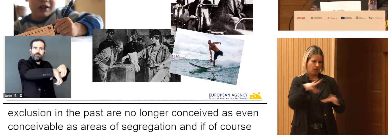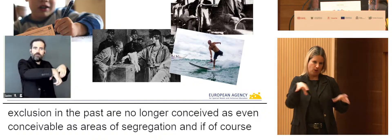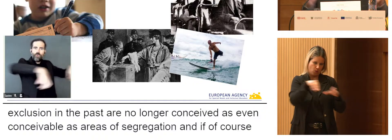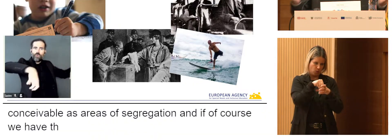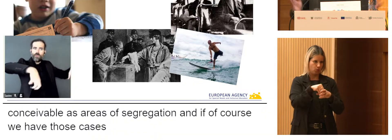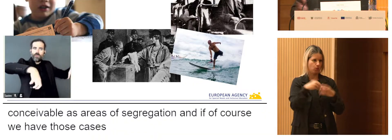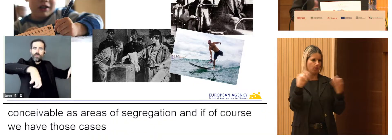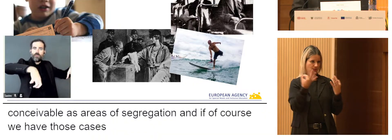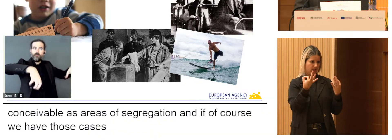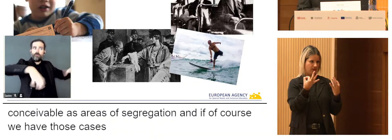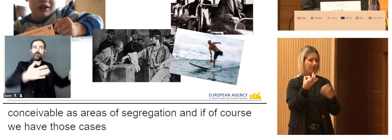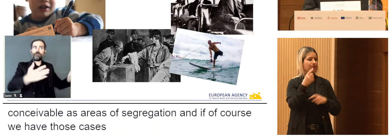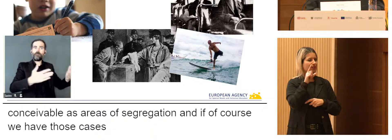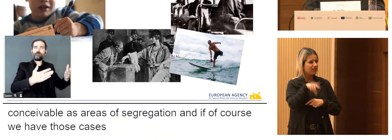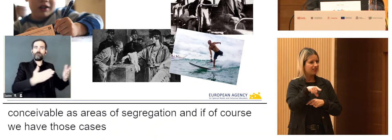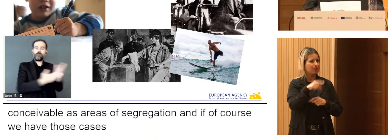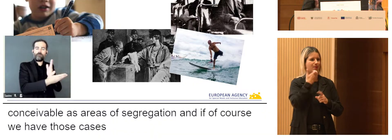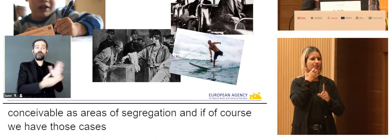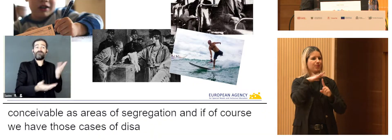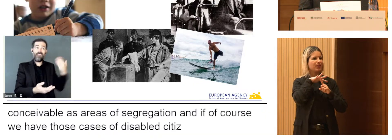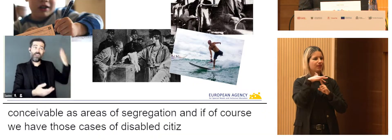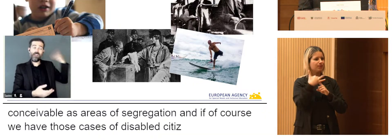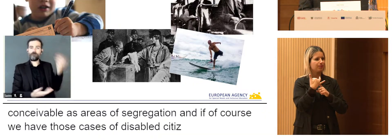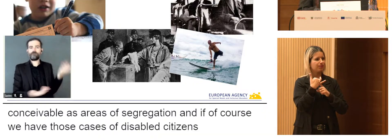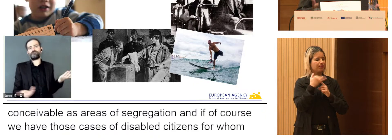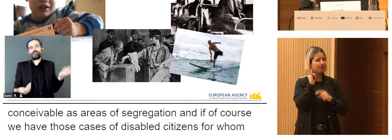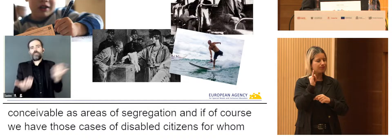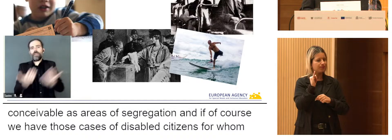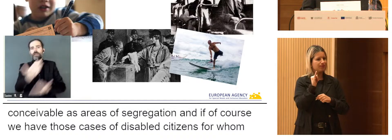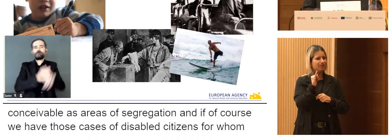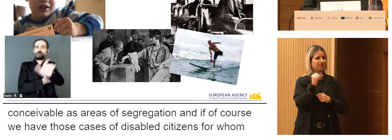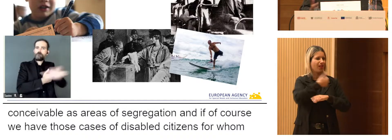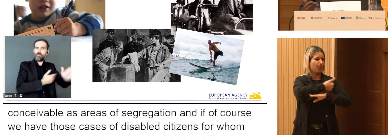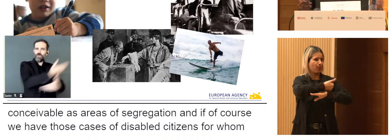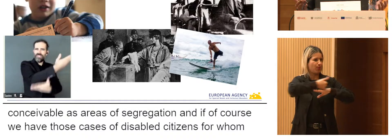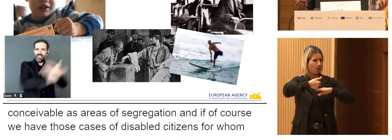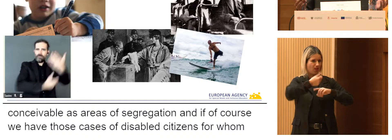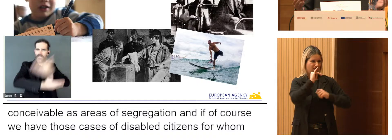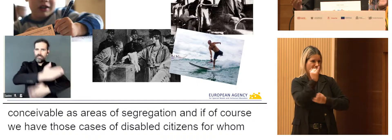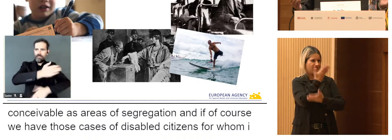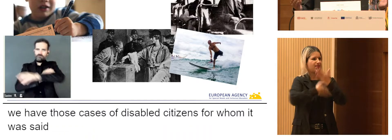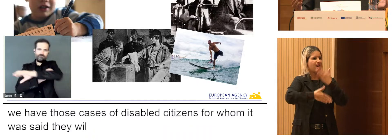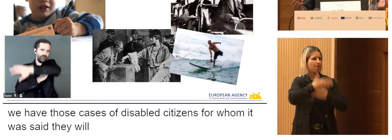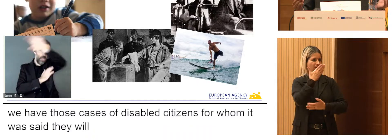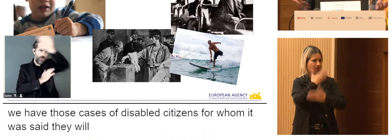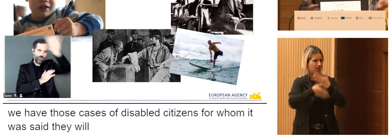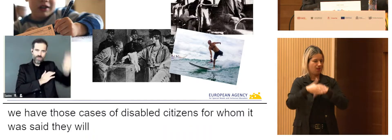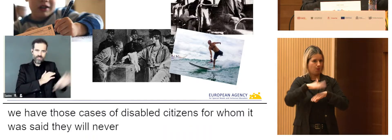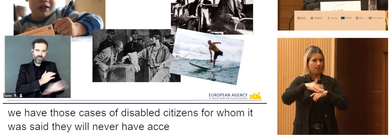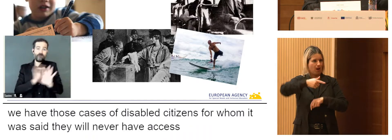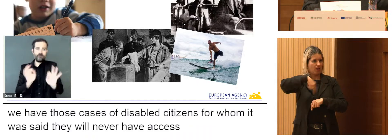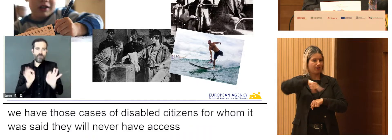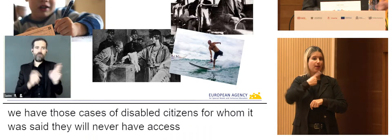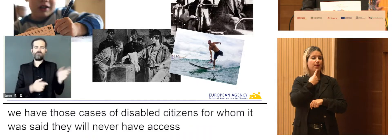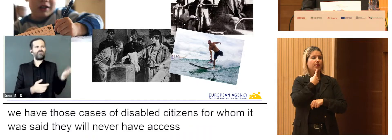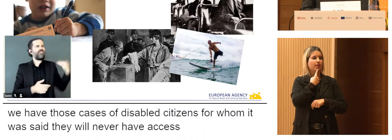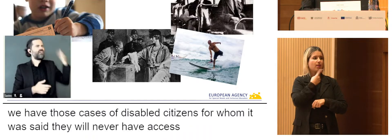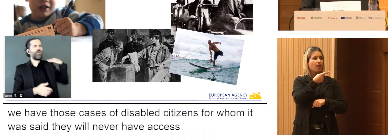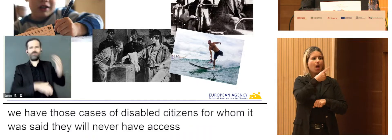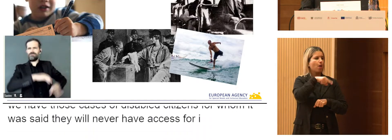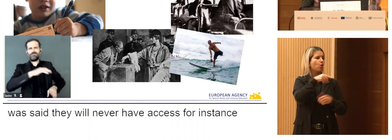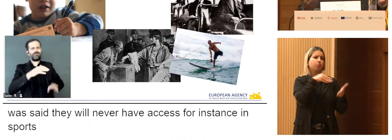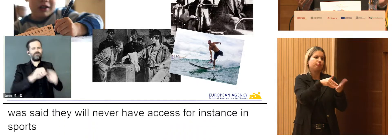cases of disabled citizens for whom it was said they will never have access, for instance, in